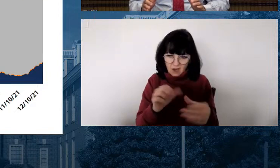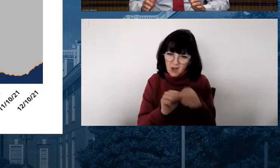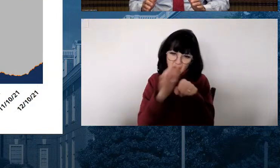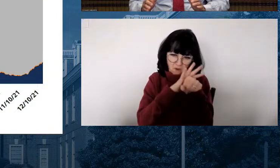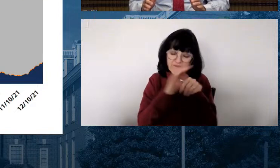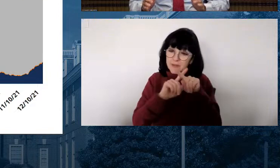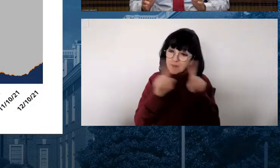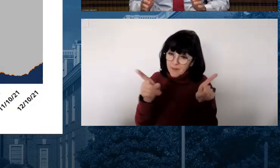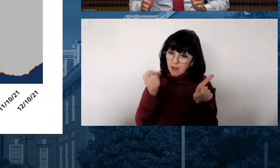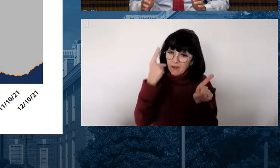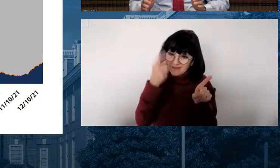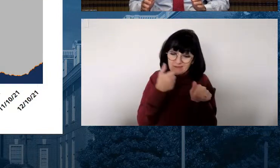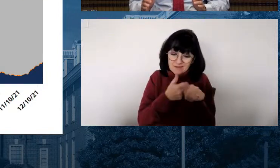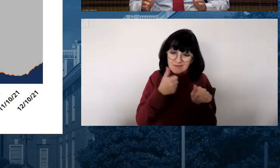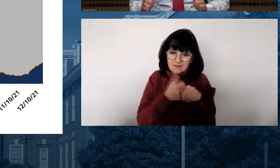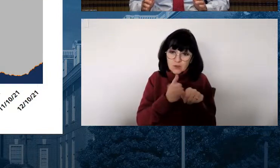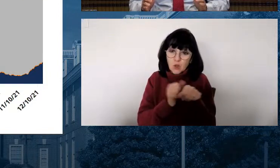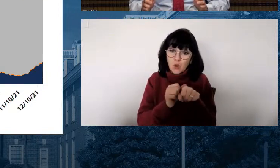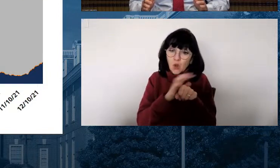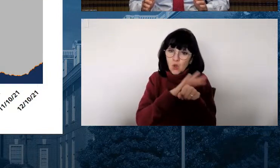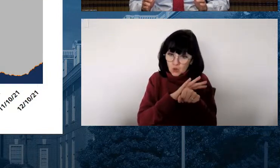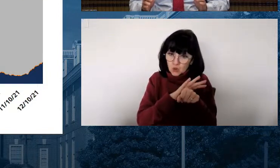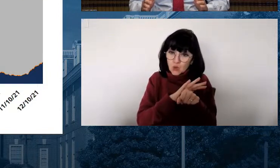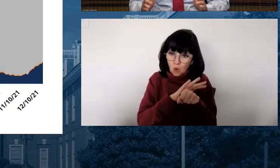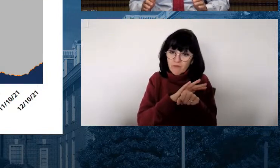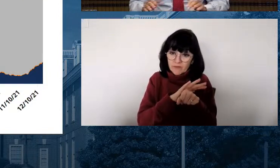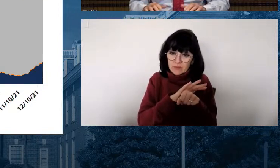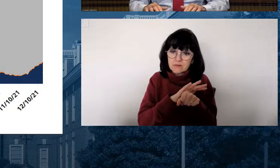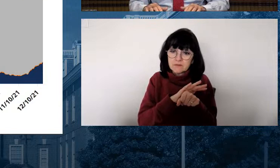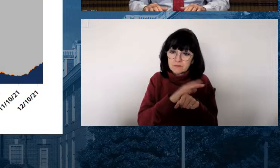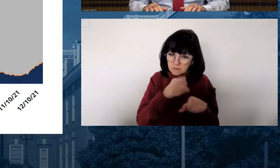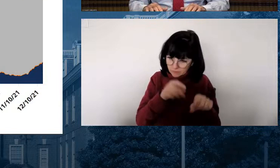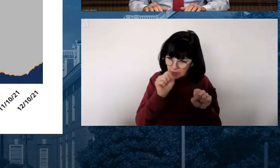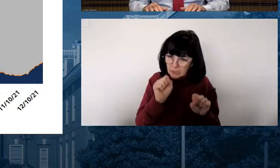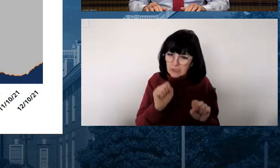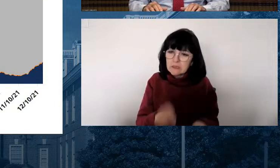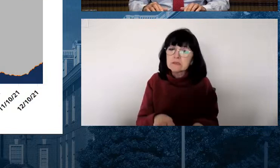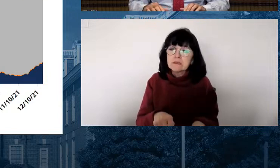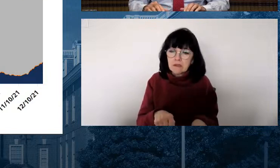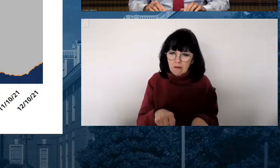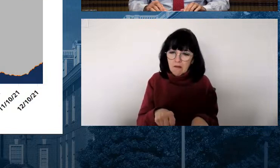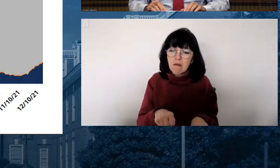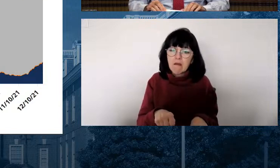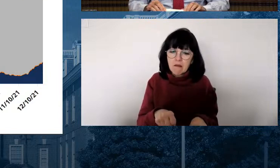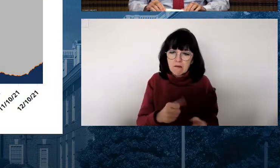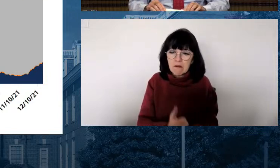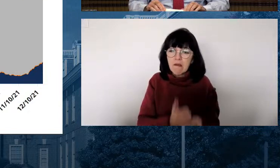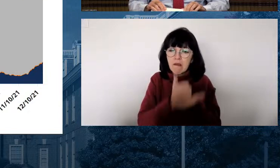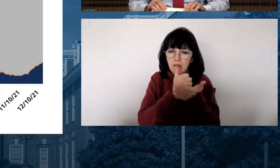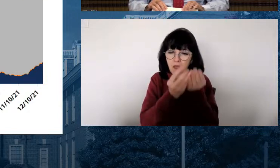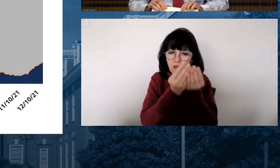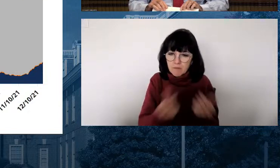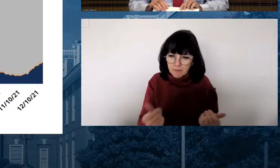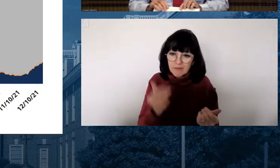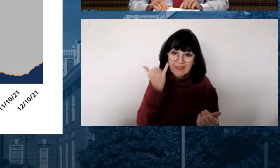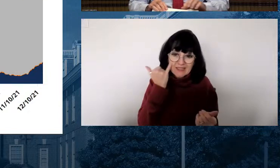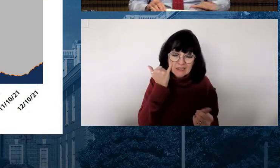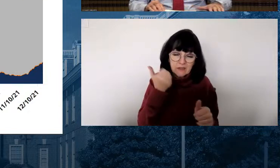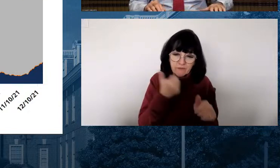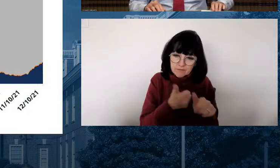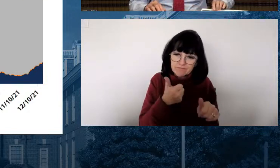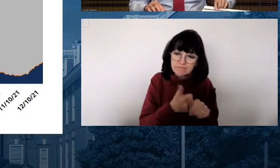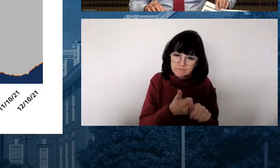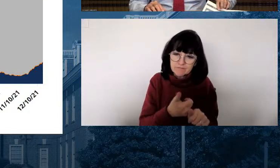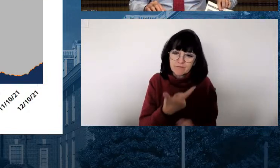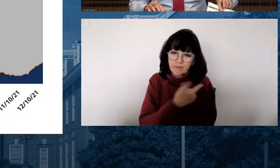COVID cases are preventable if people get vaccinated, and Sharon will explain